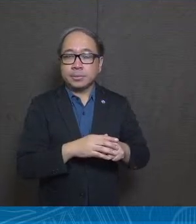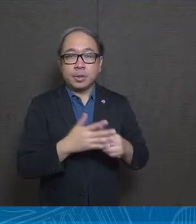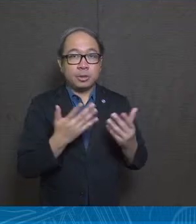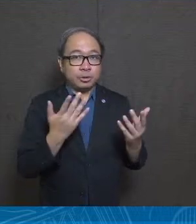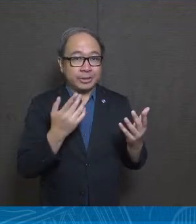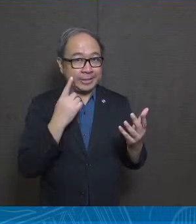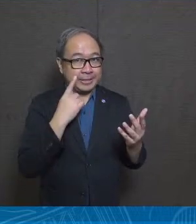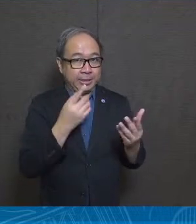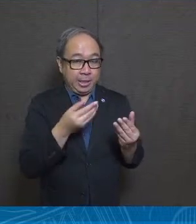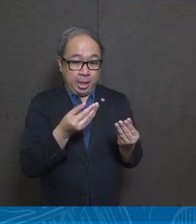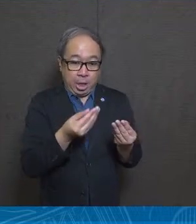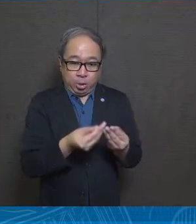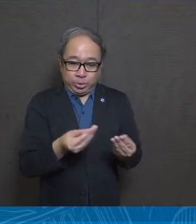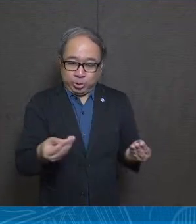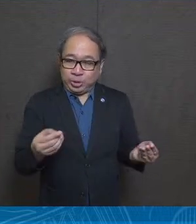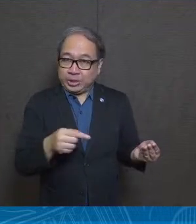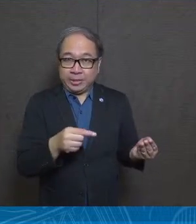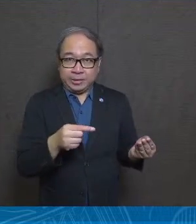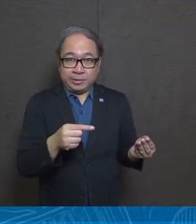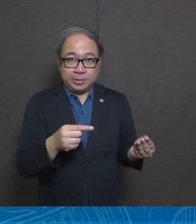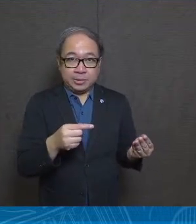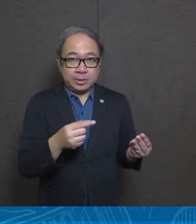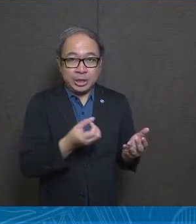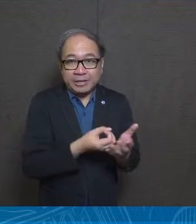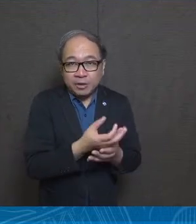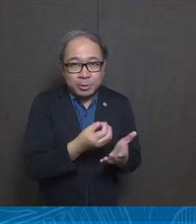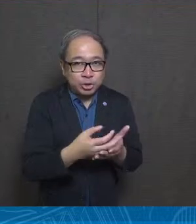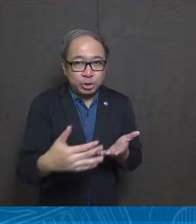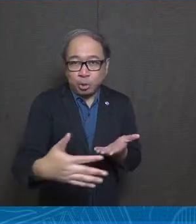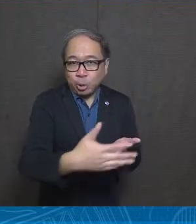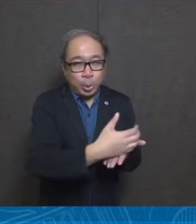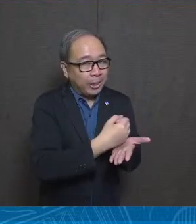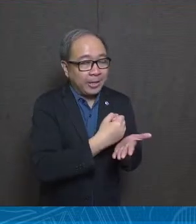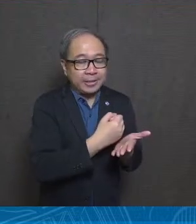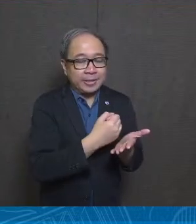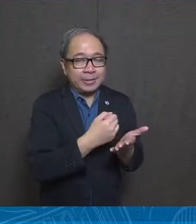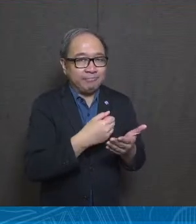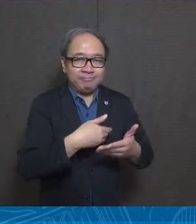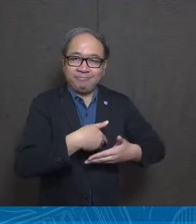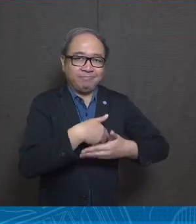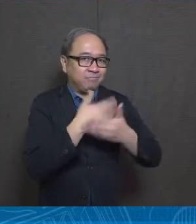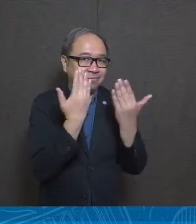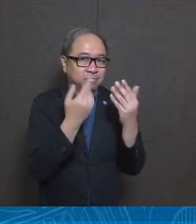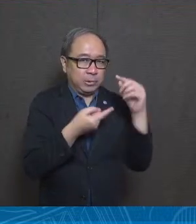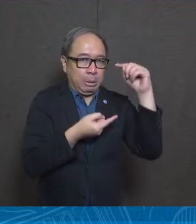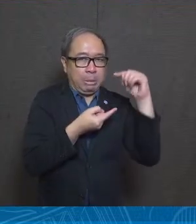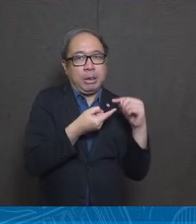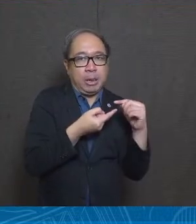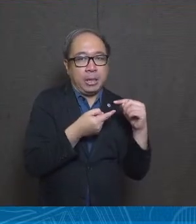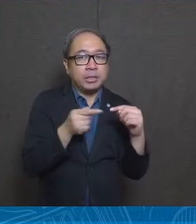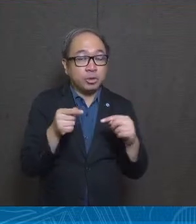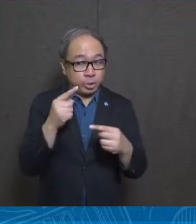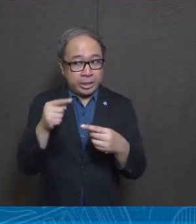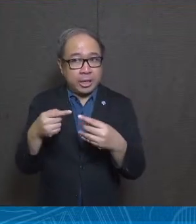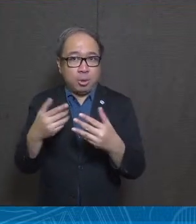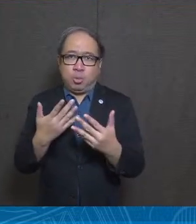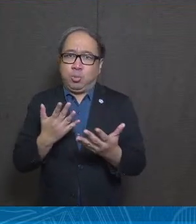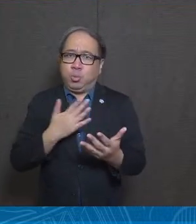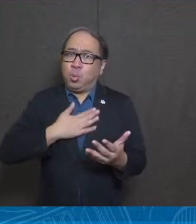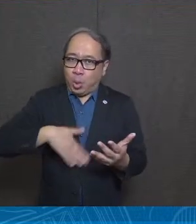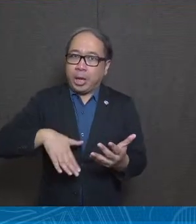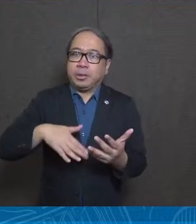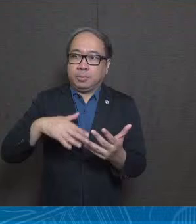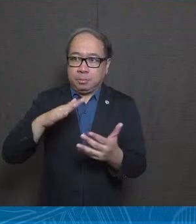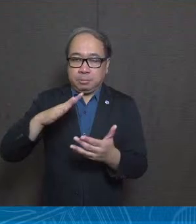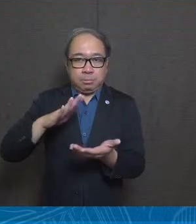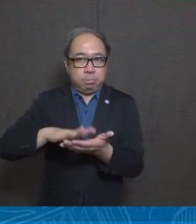to really collect or to really analyze all the data we have, even we always want more data. So the thing is really with